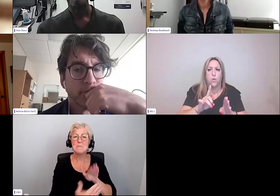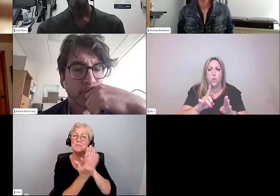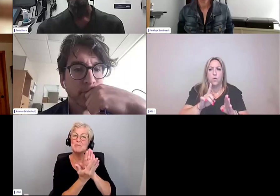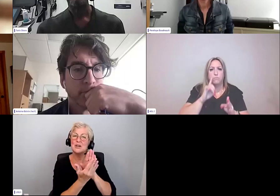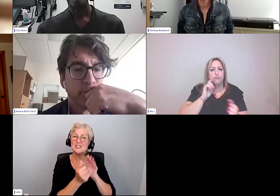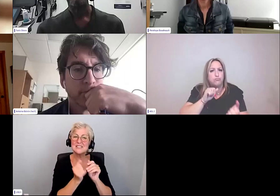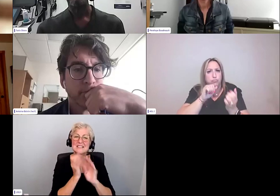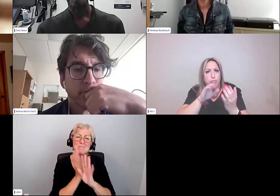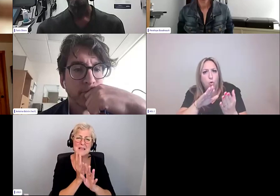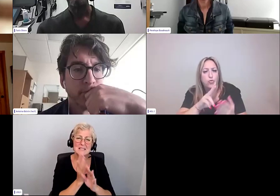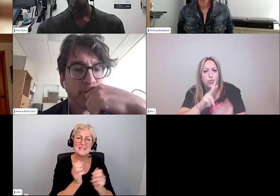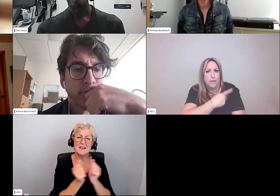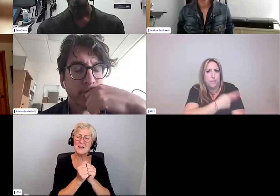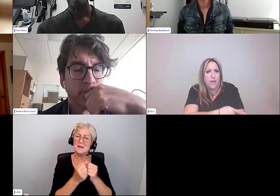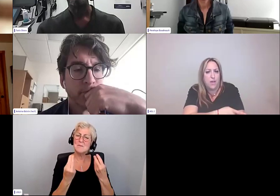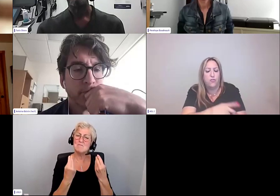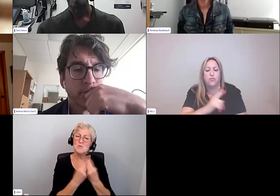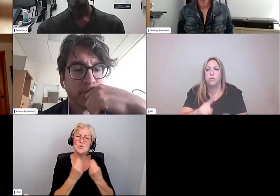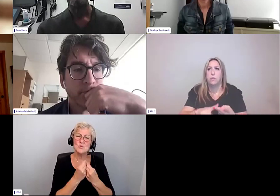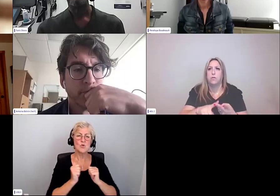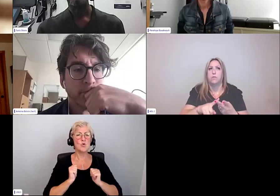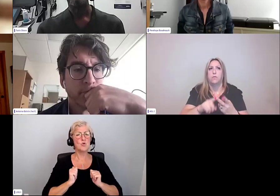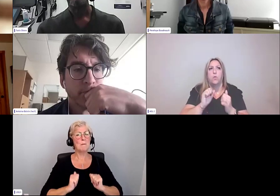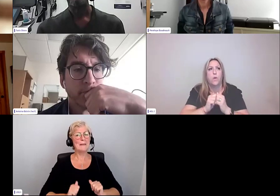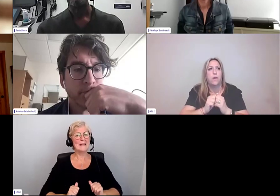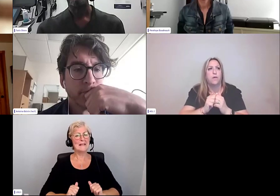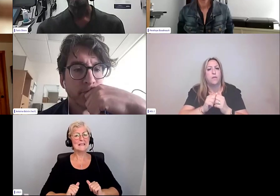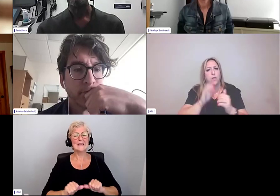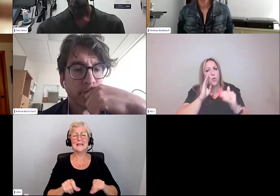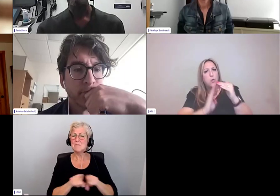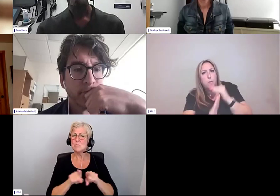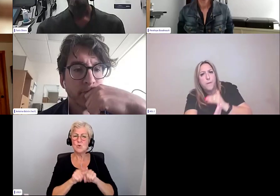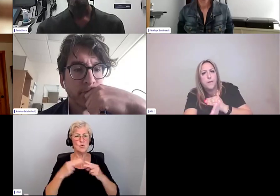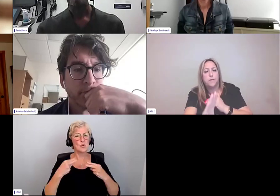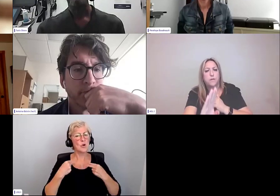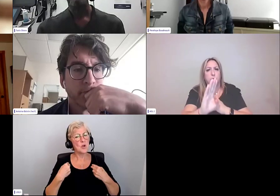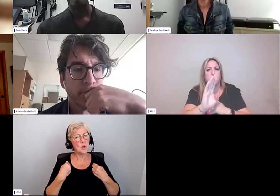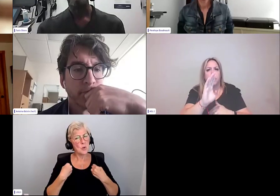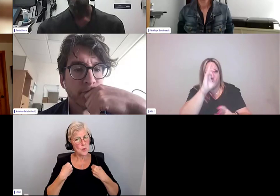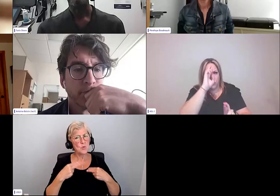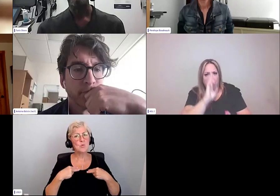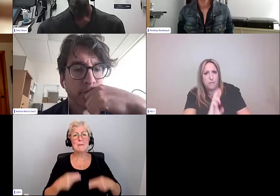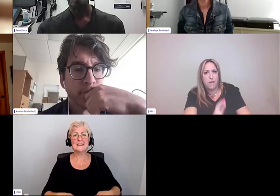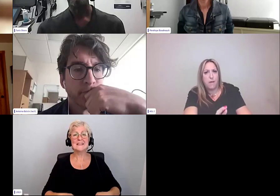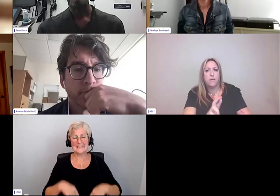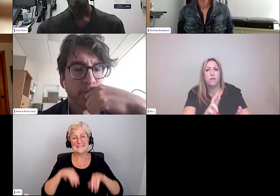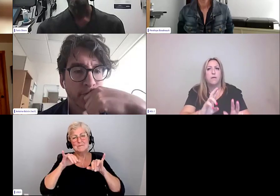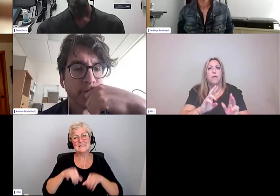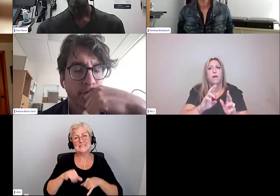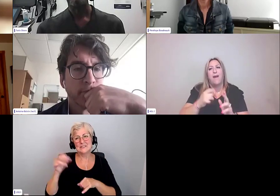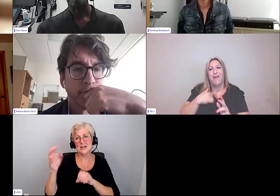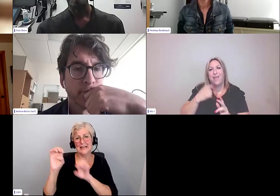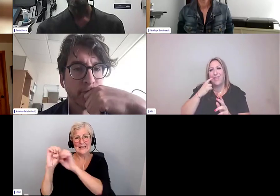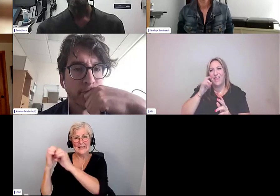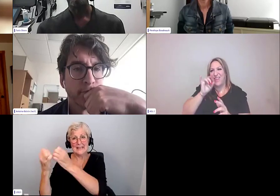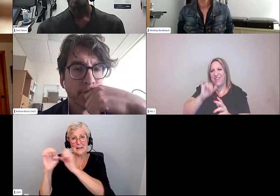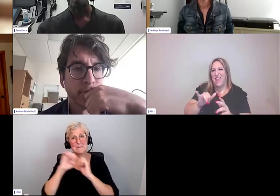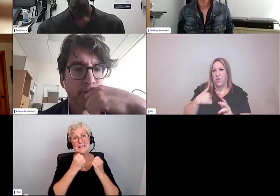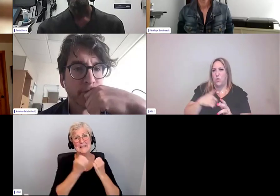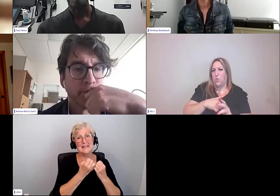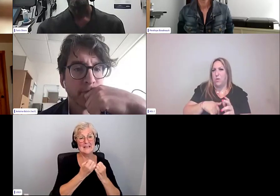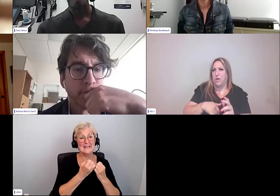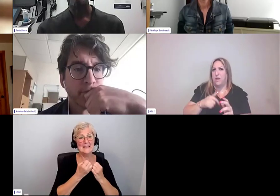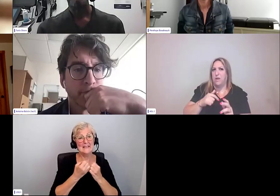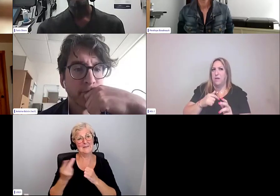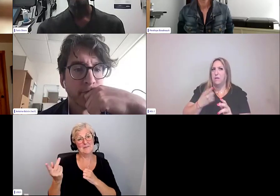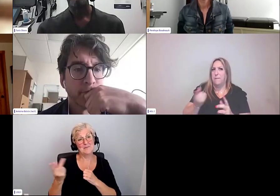the patients with much humility and humanity. I think this is where we meet